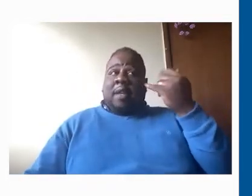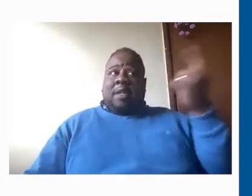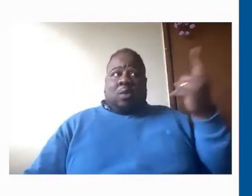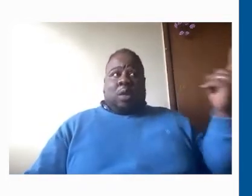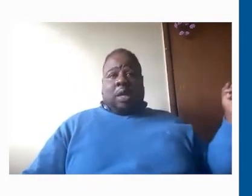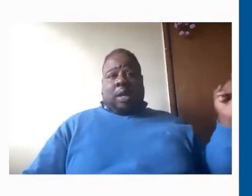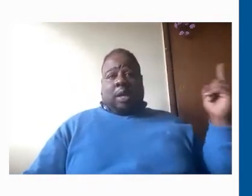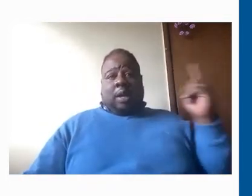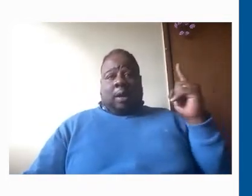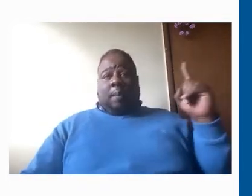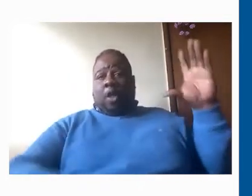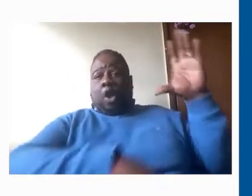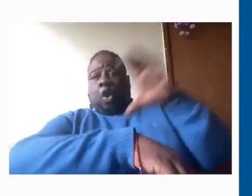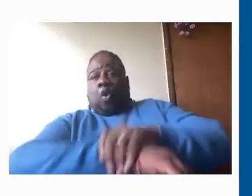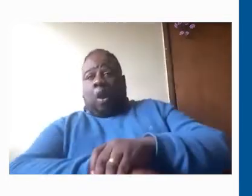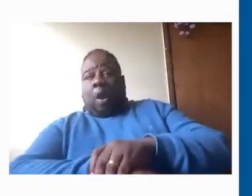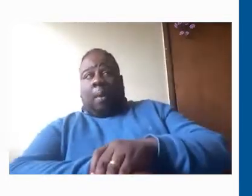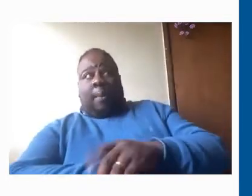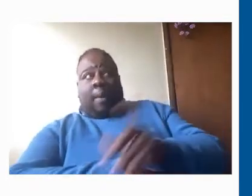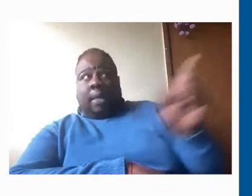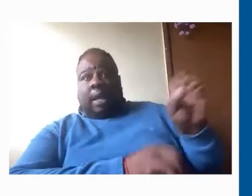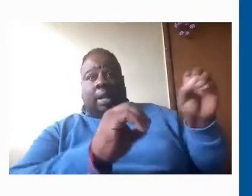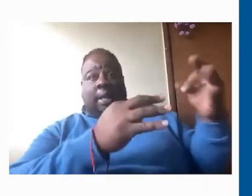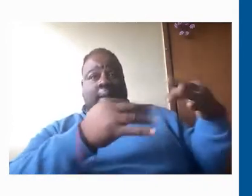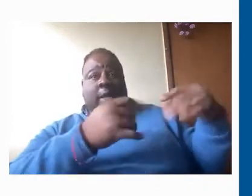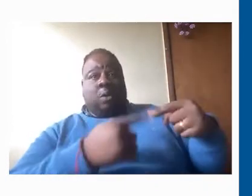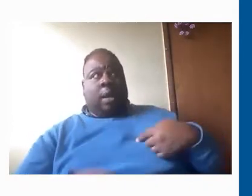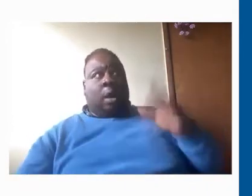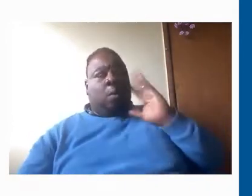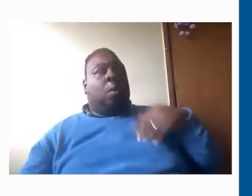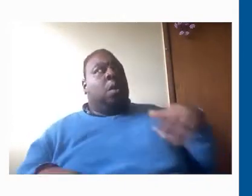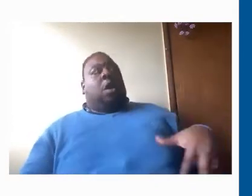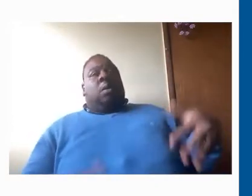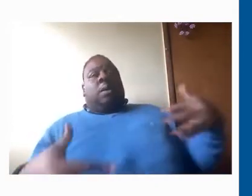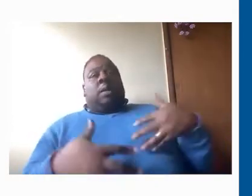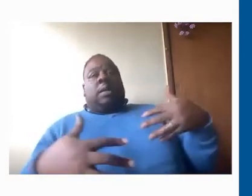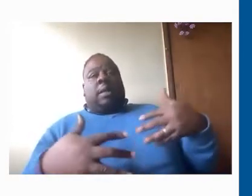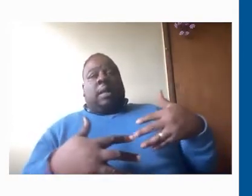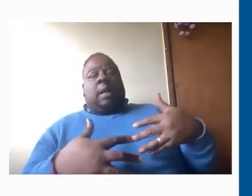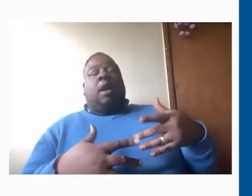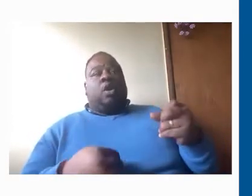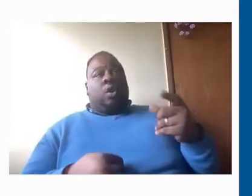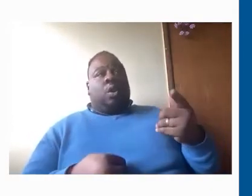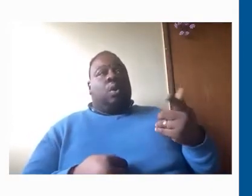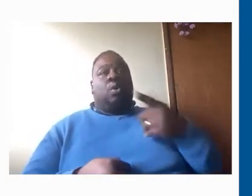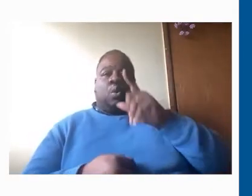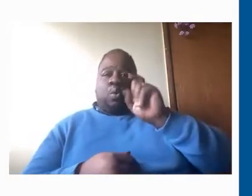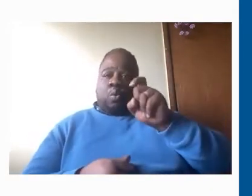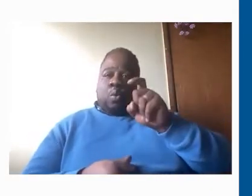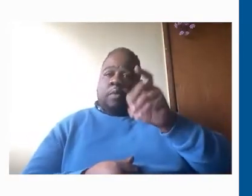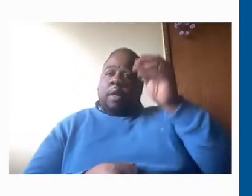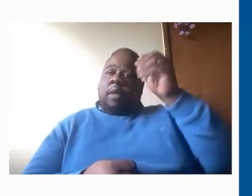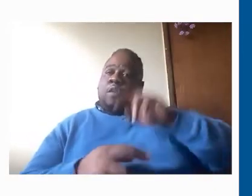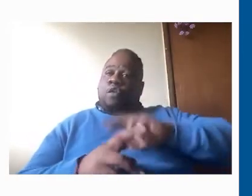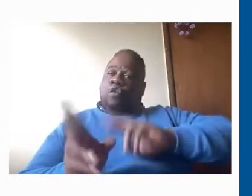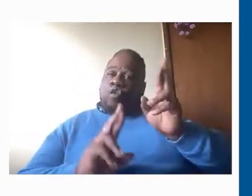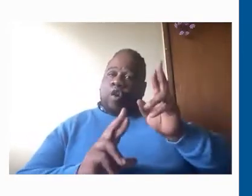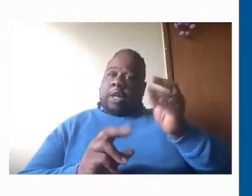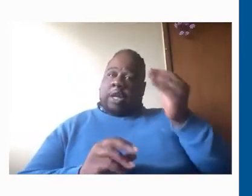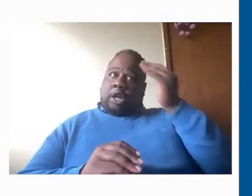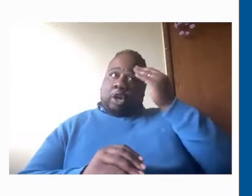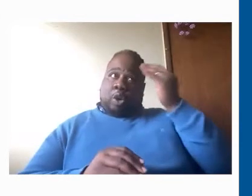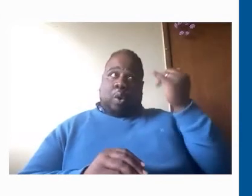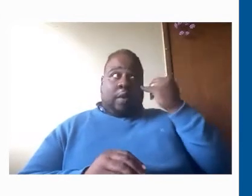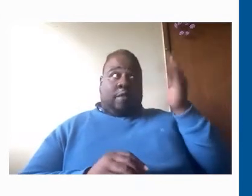vision or hard of hearing. If you have other disabilities, again, it's really communication, how they can assist you when you are in an emergency.